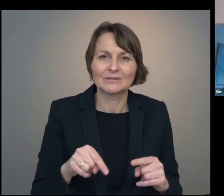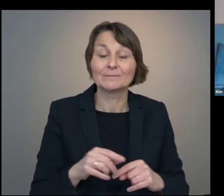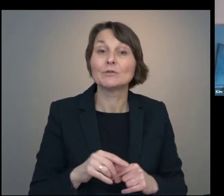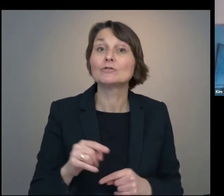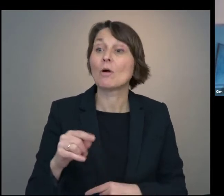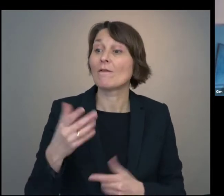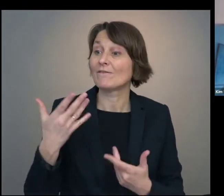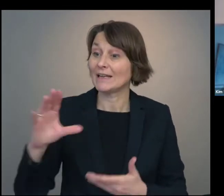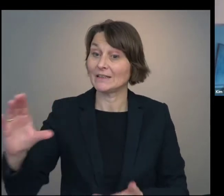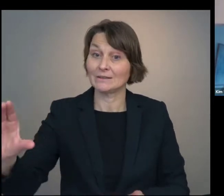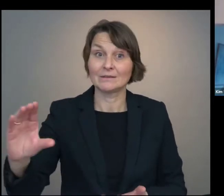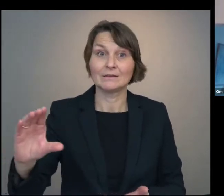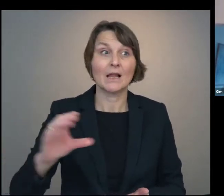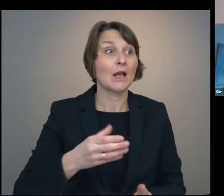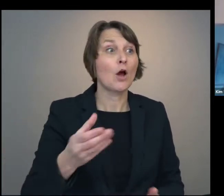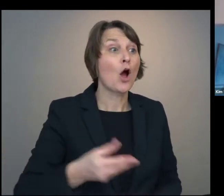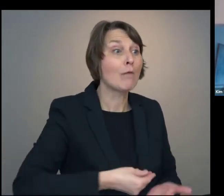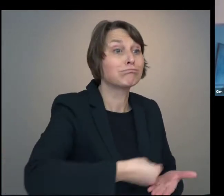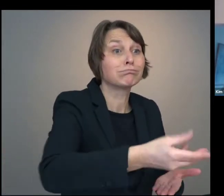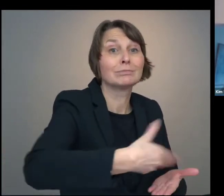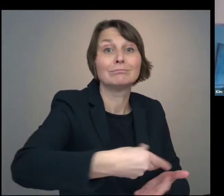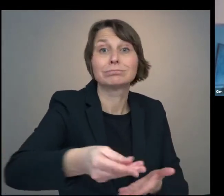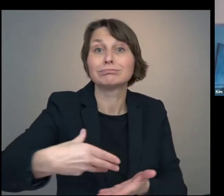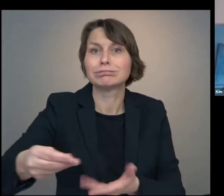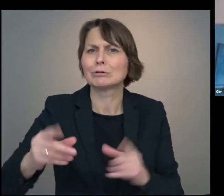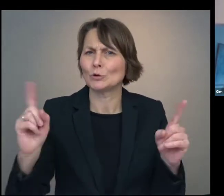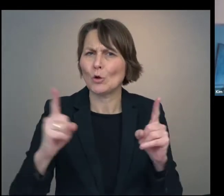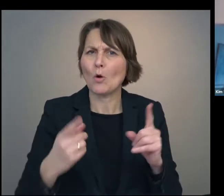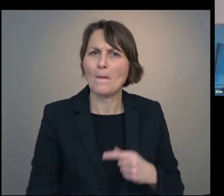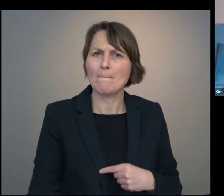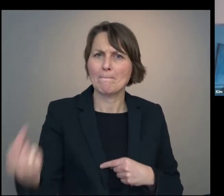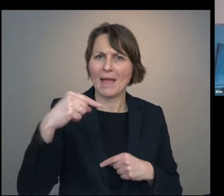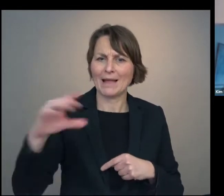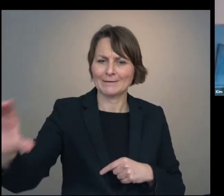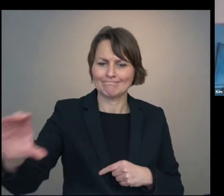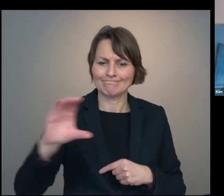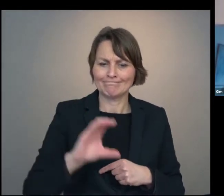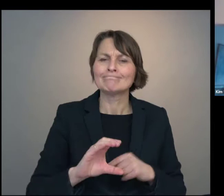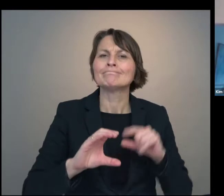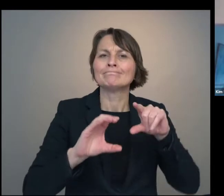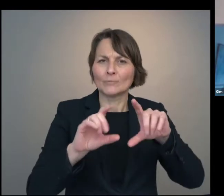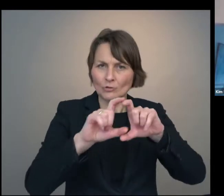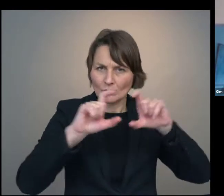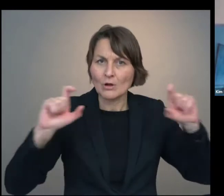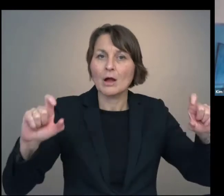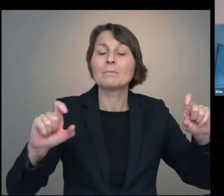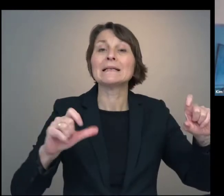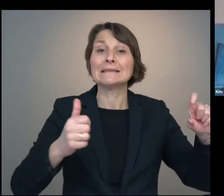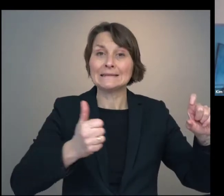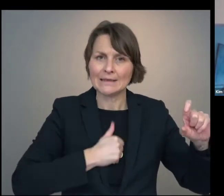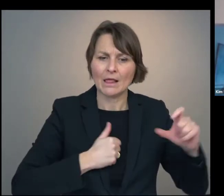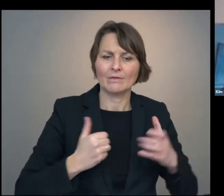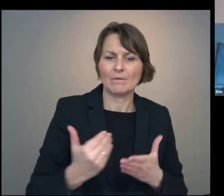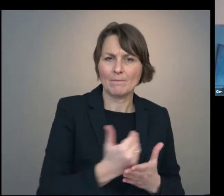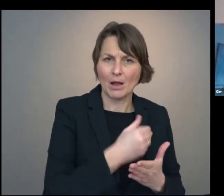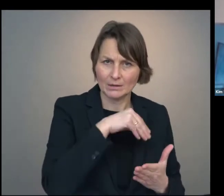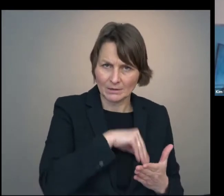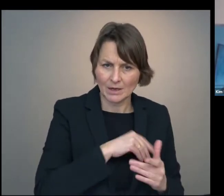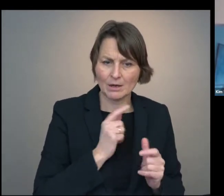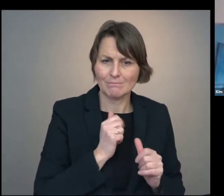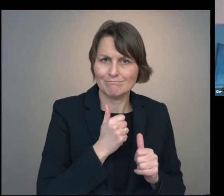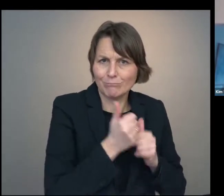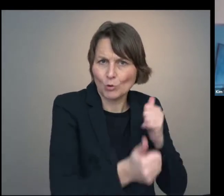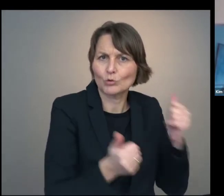paid dividend to anyone in the company. We get paid our salary, and that's